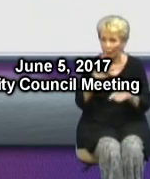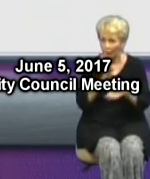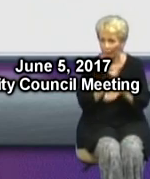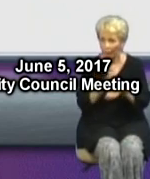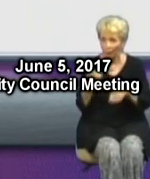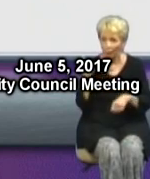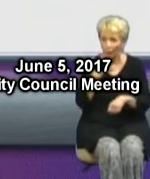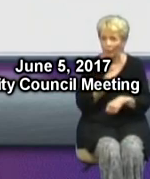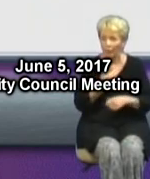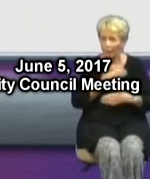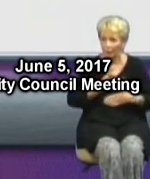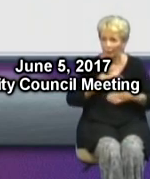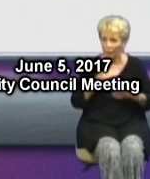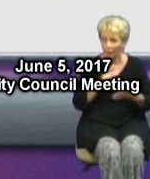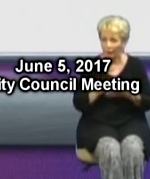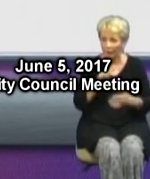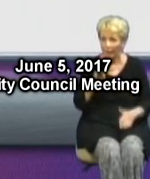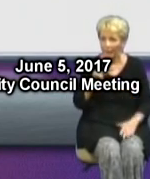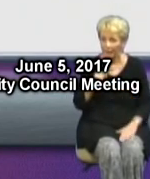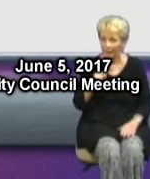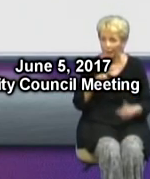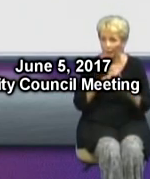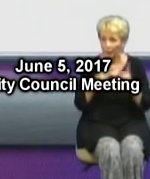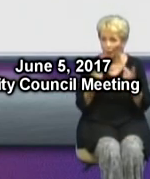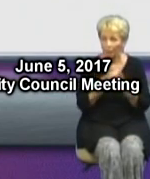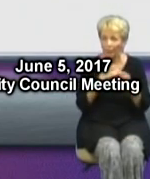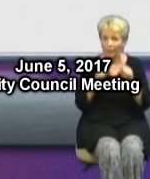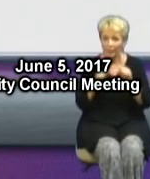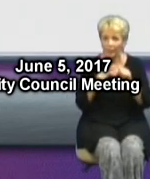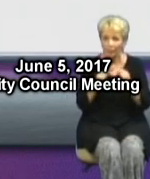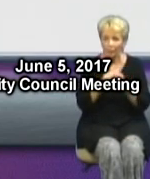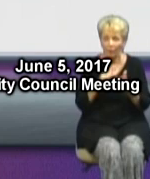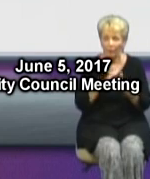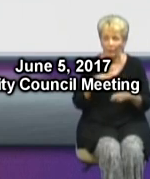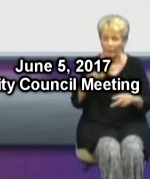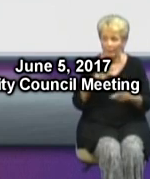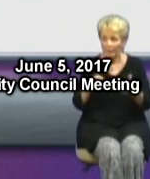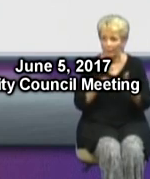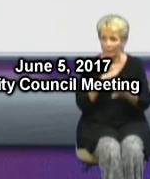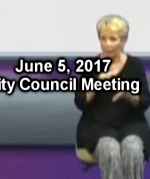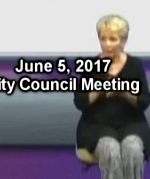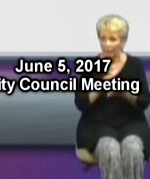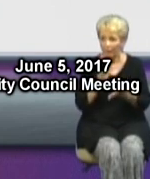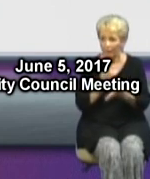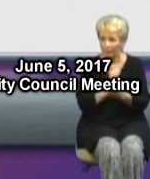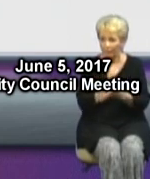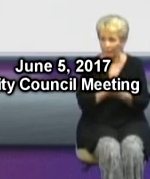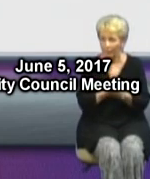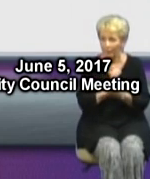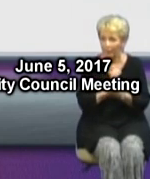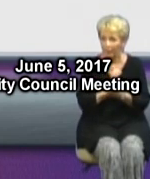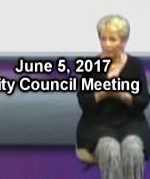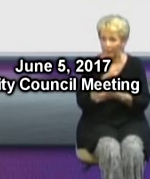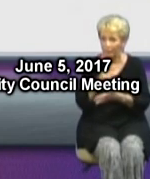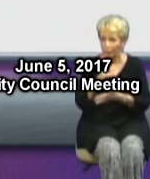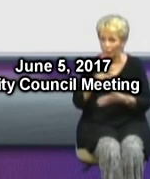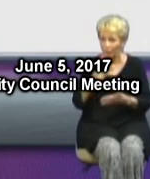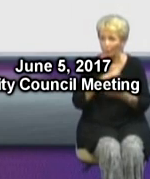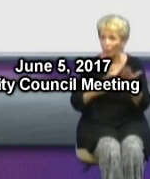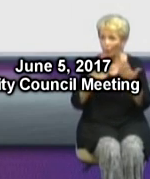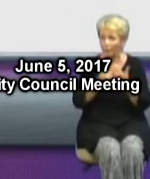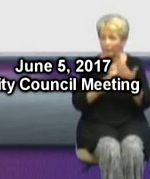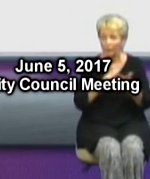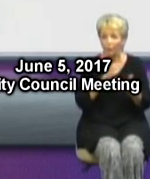and we are appreciative of our IT department, continuing with the second phase of our document imaging project.